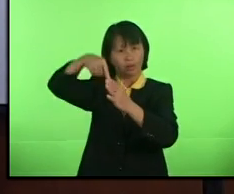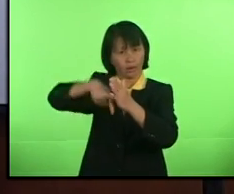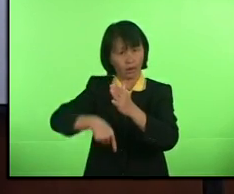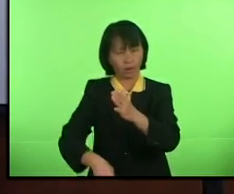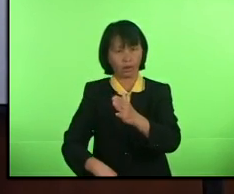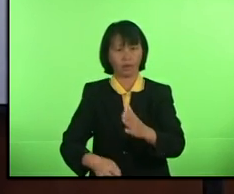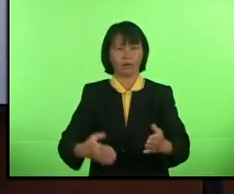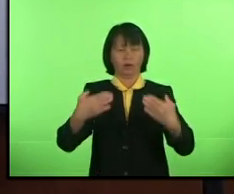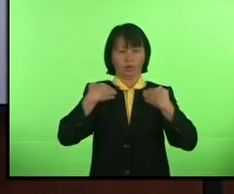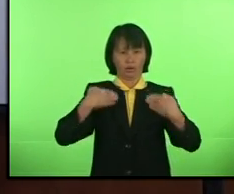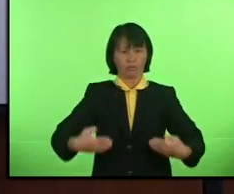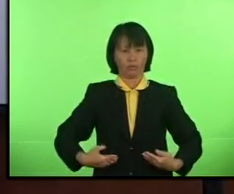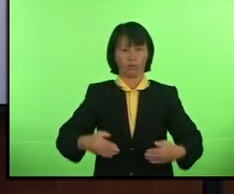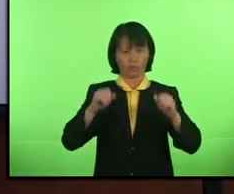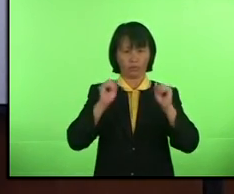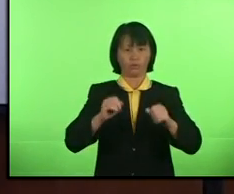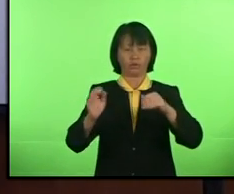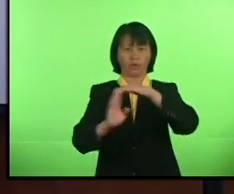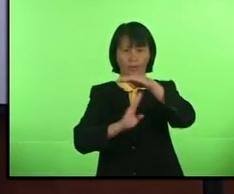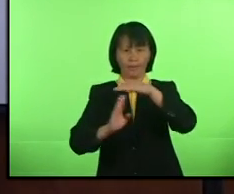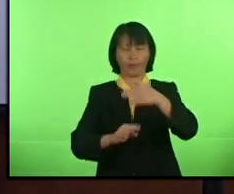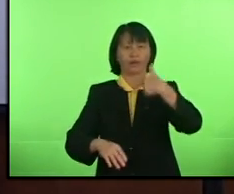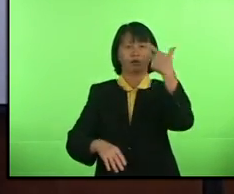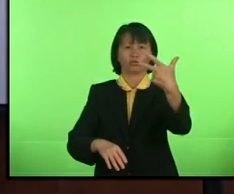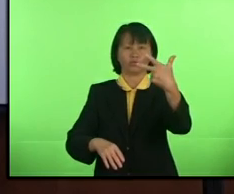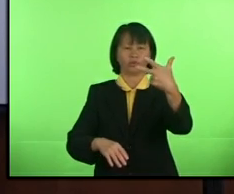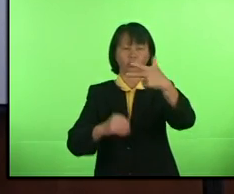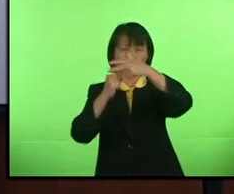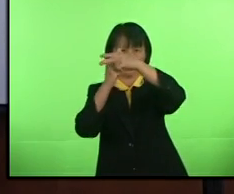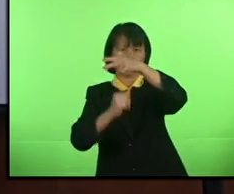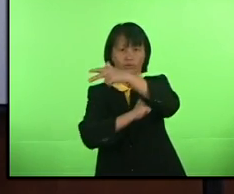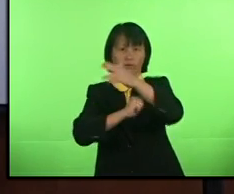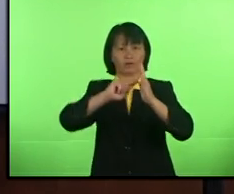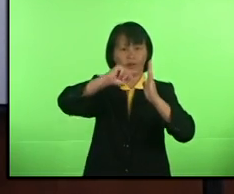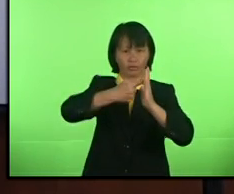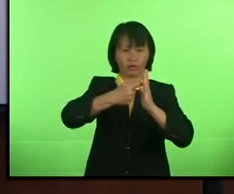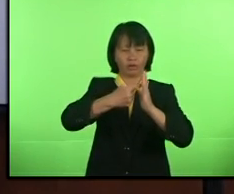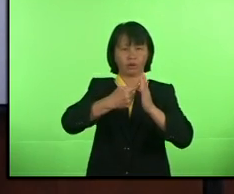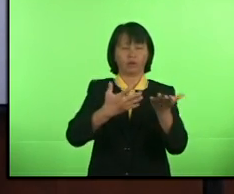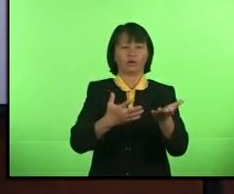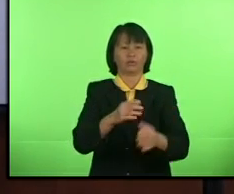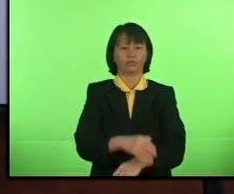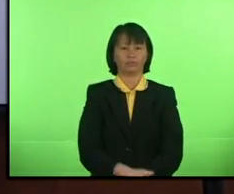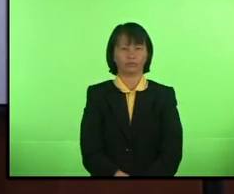body of the essay can be written based on 3 structural styles. So what are